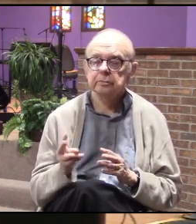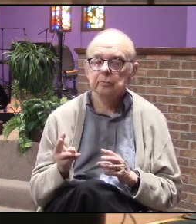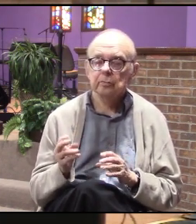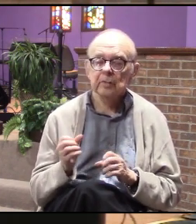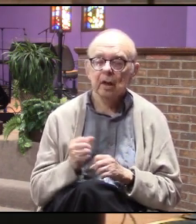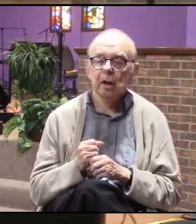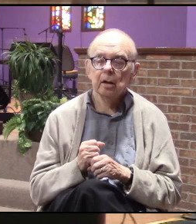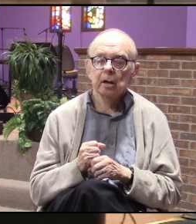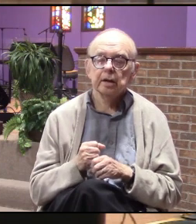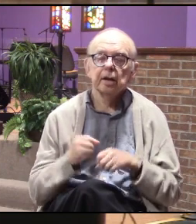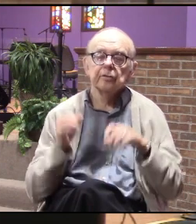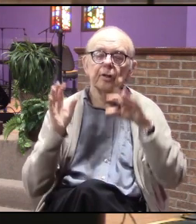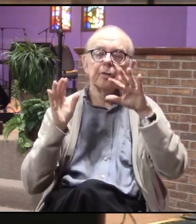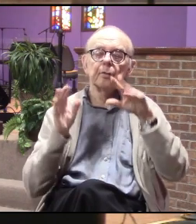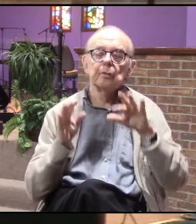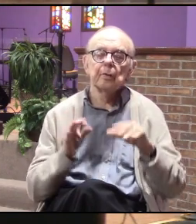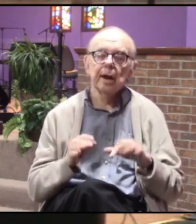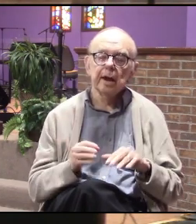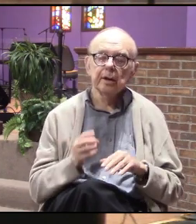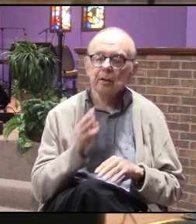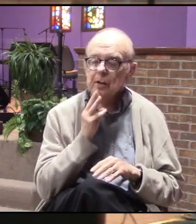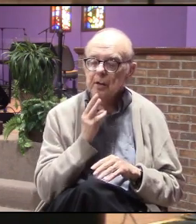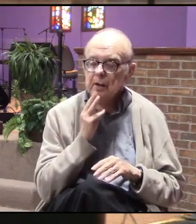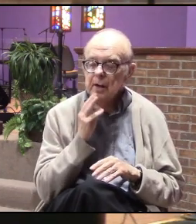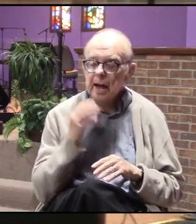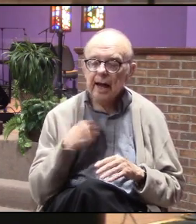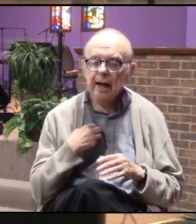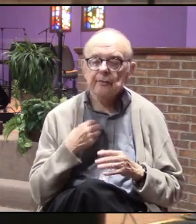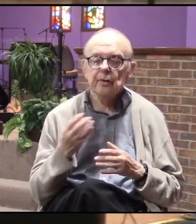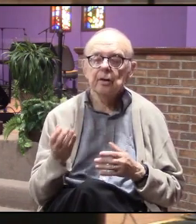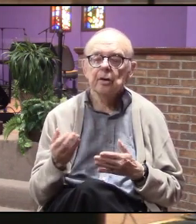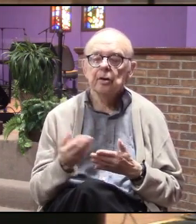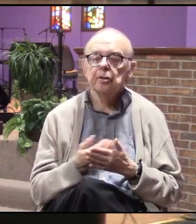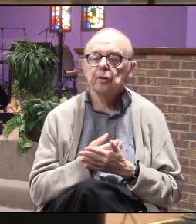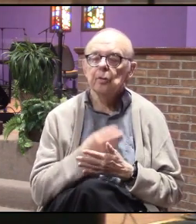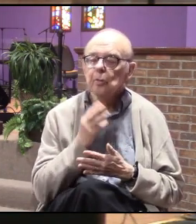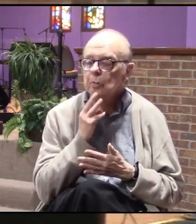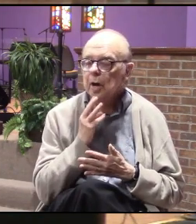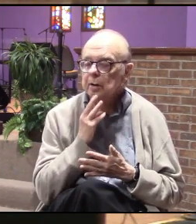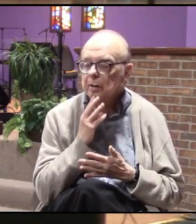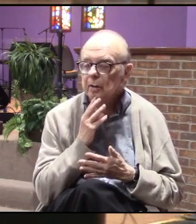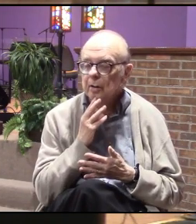would catch the rainwater so that they would have fresh water.